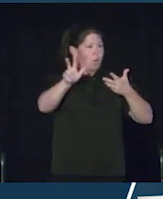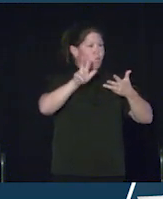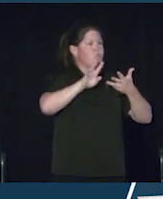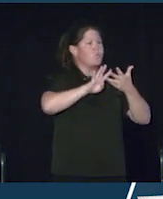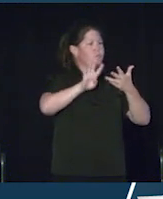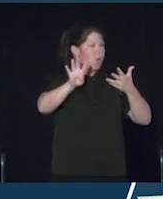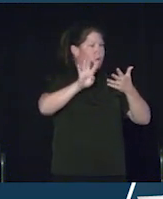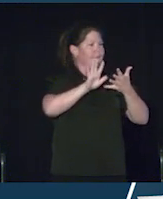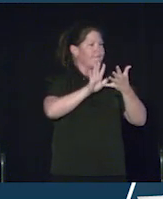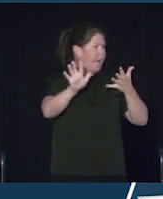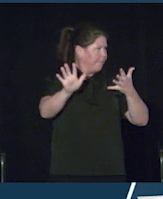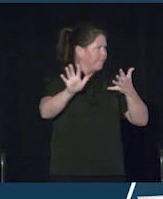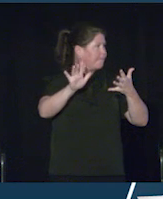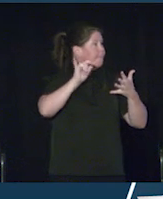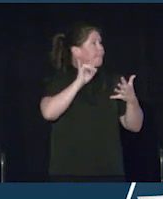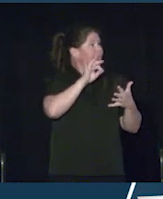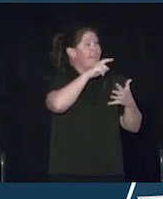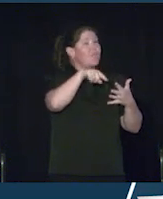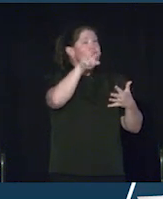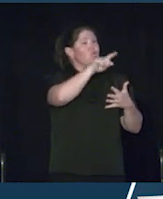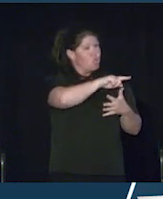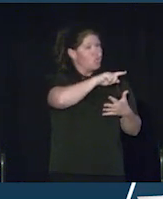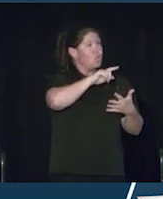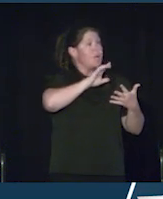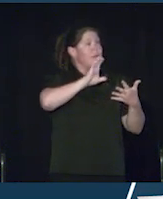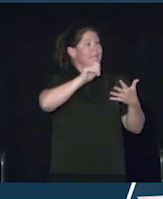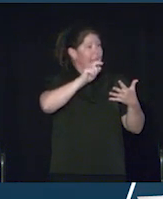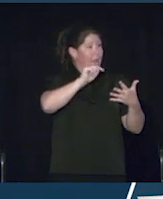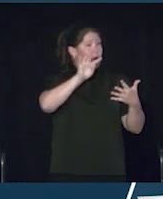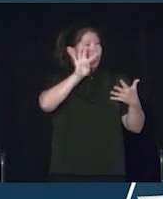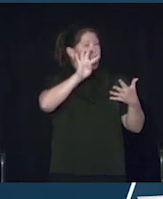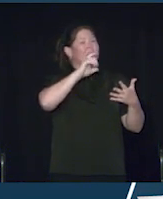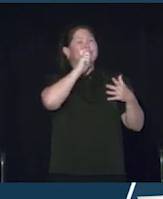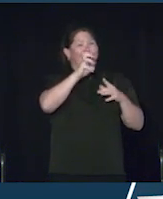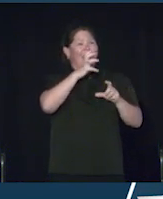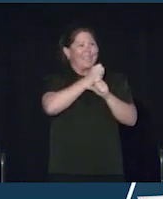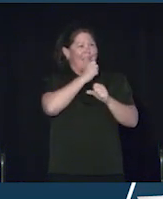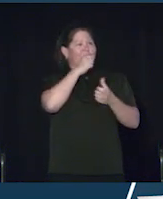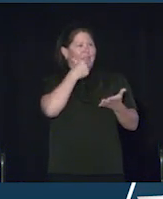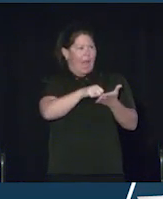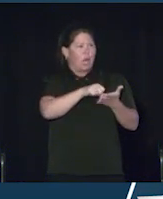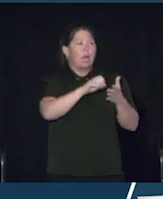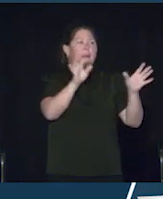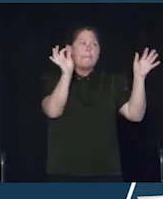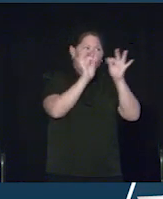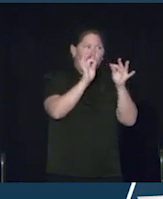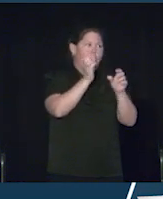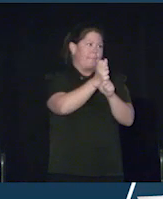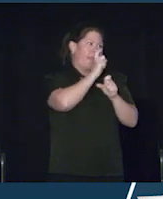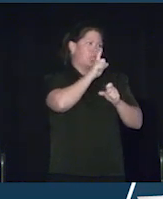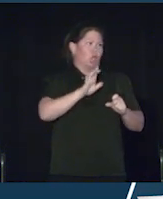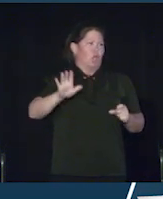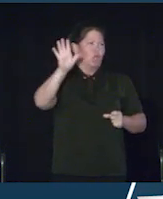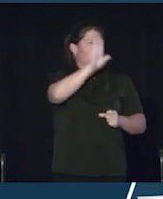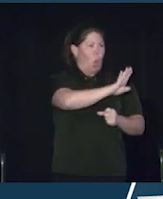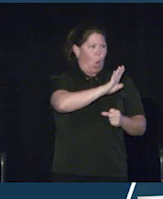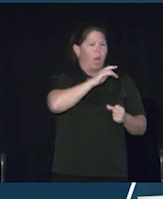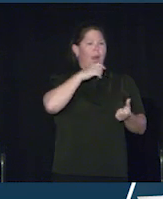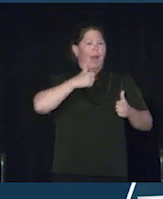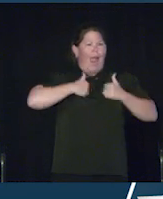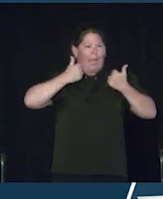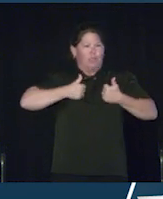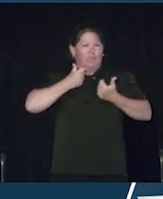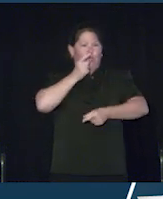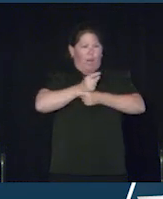is in category 4 and you did not receive a letter, you need to make sure that your information is correct in our system so